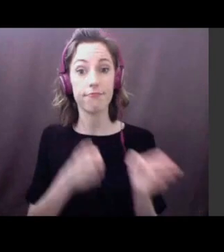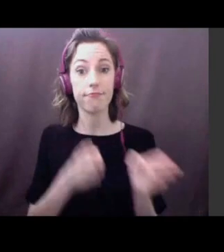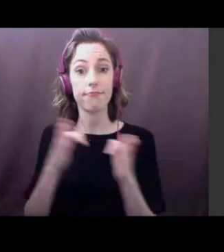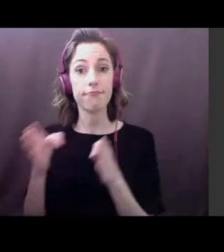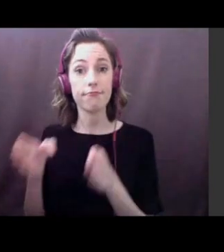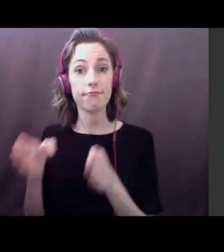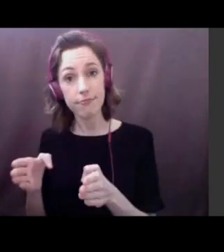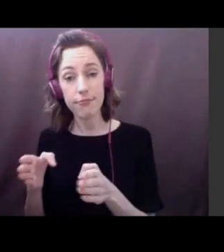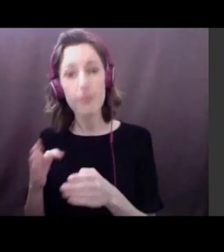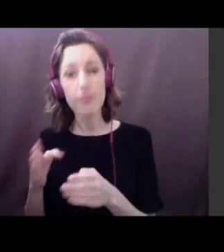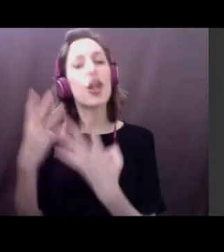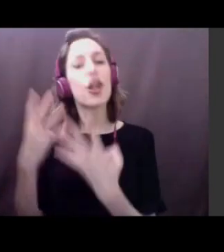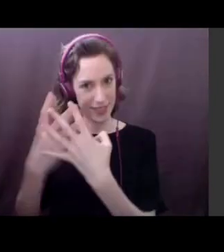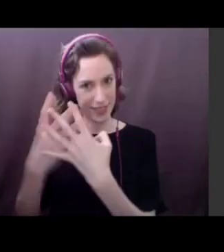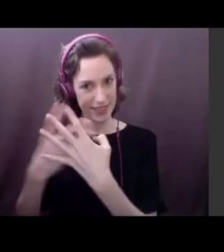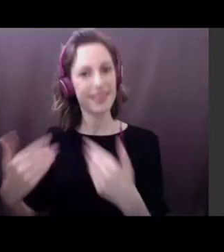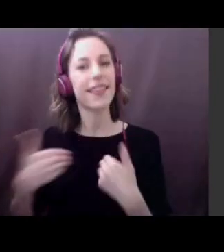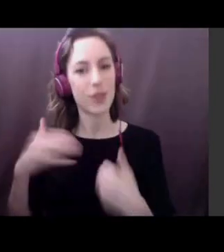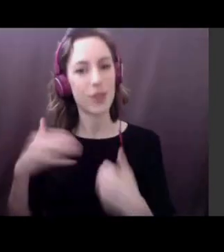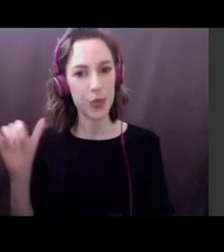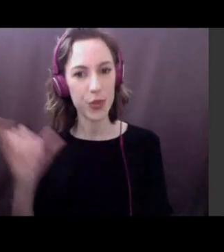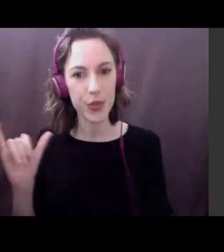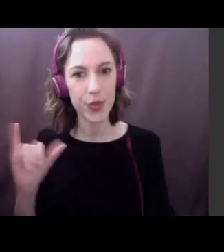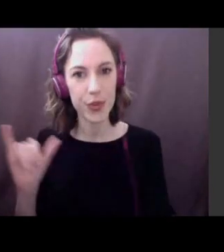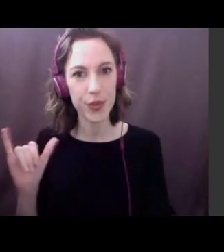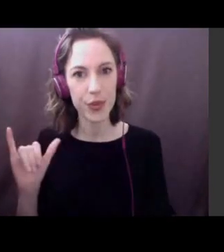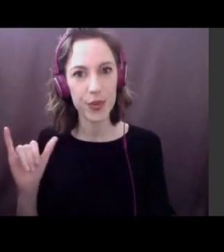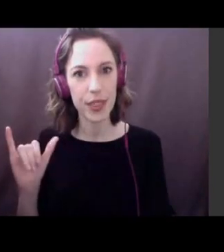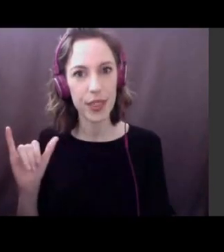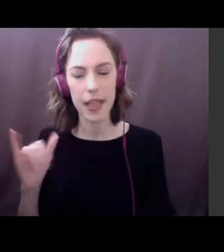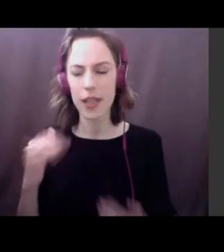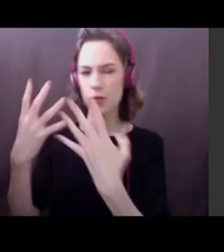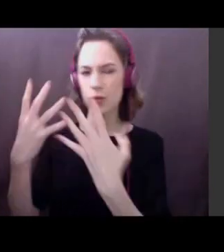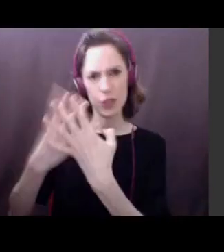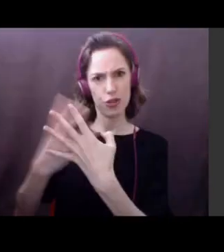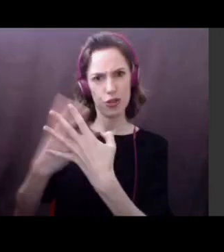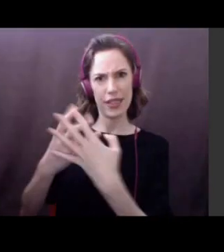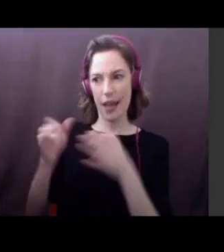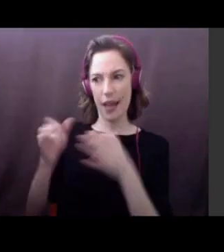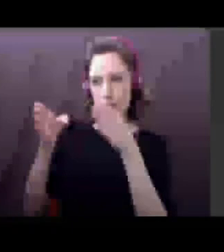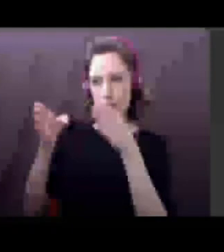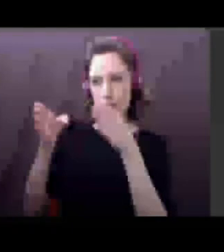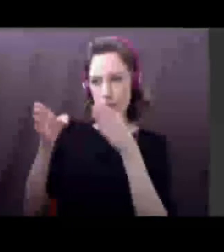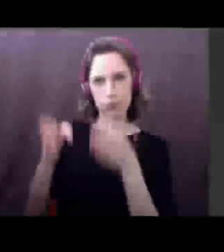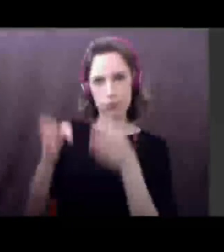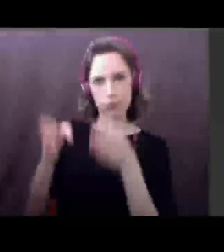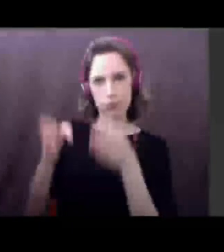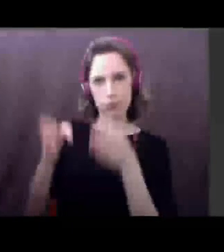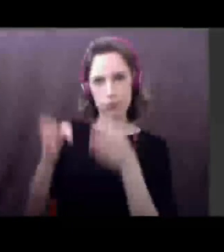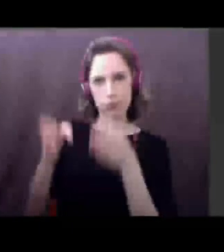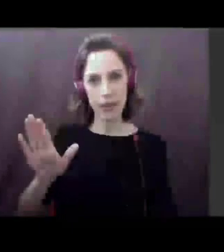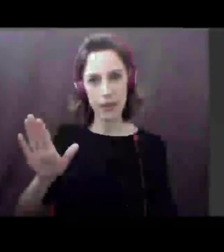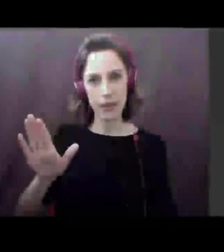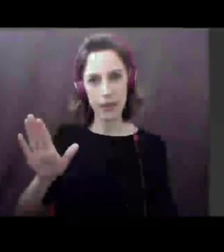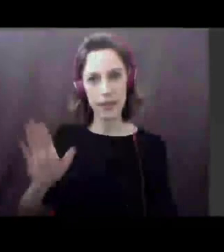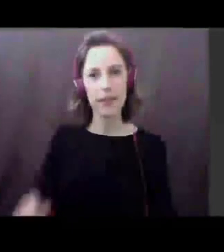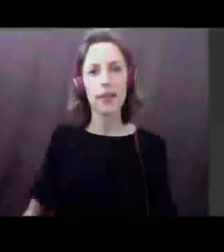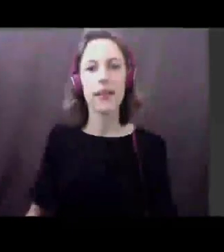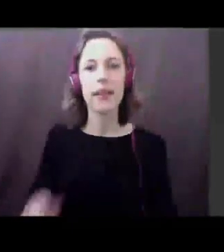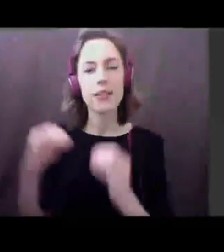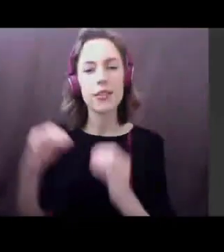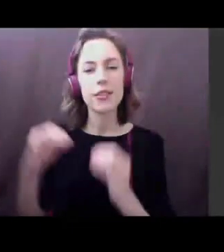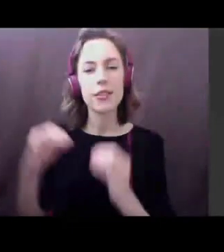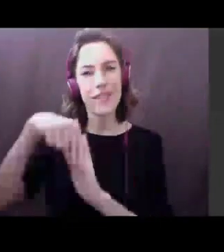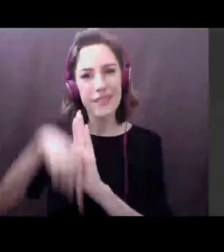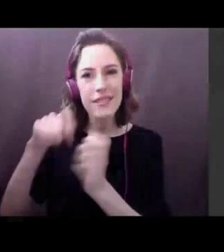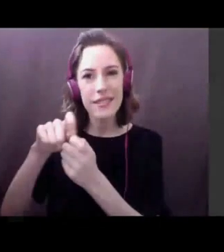of people's ability to do various basic activities. So instead of asking someone, do you have difficulty seeing? Maybe there's